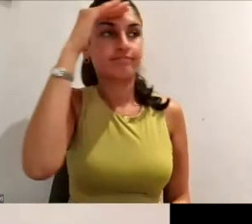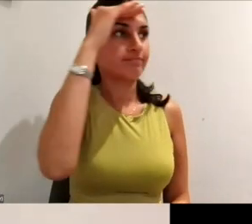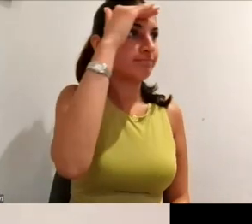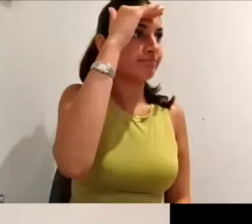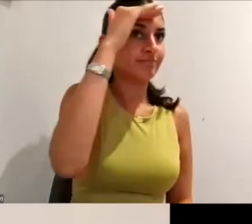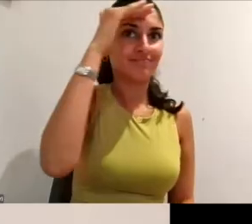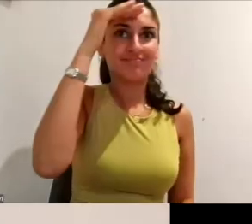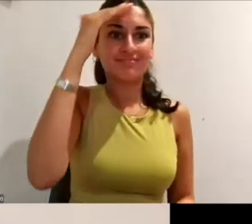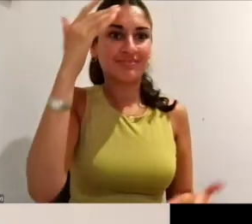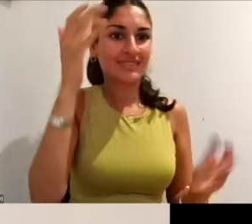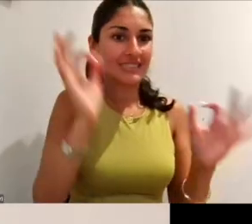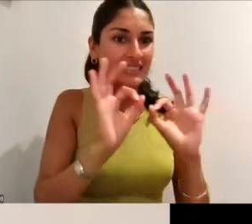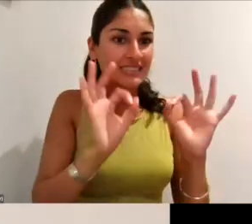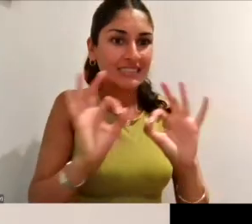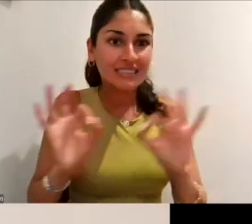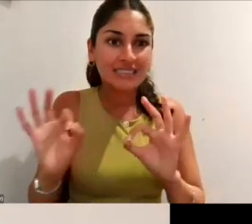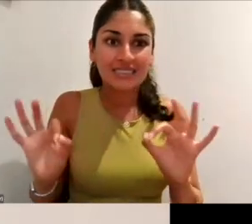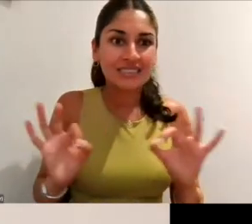He is nowhere to be seen.